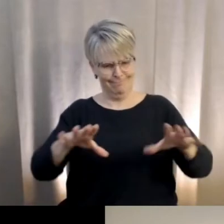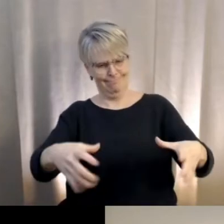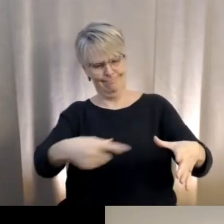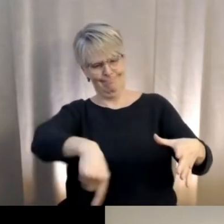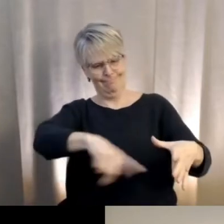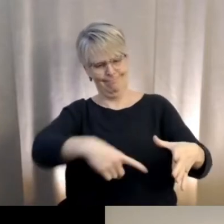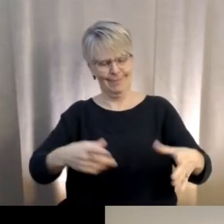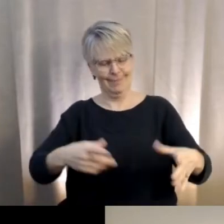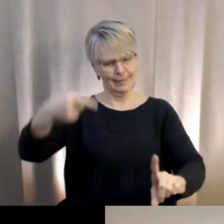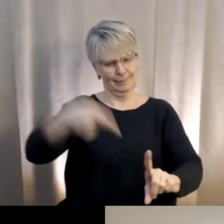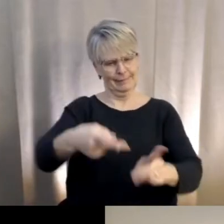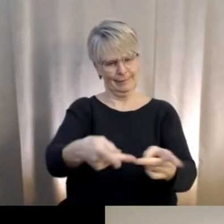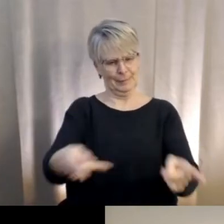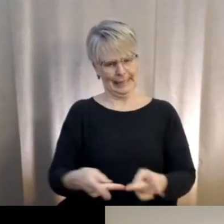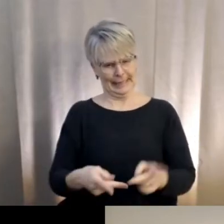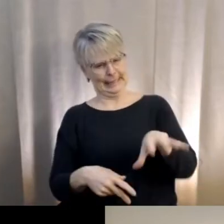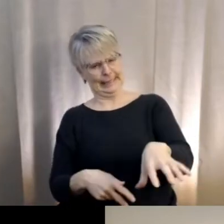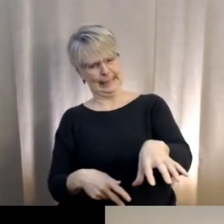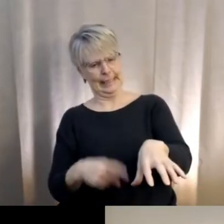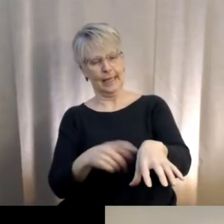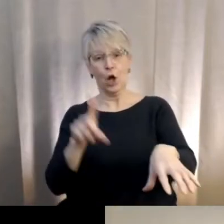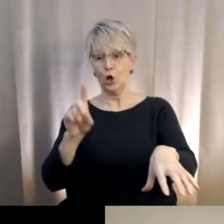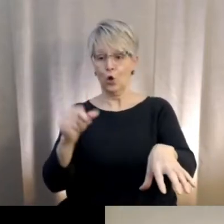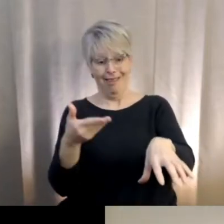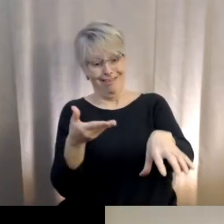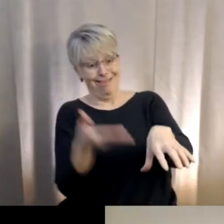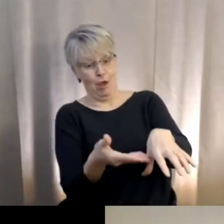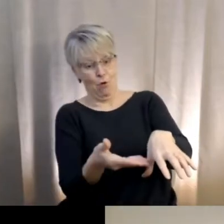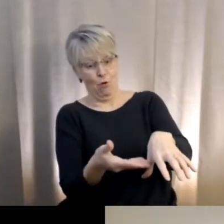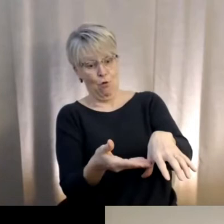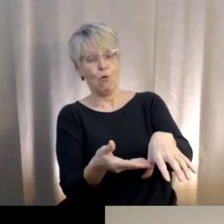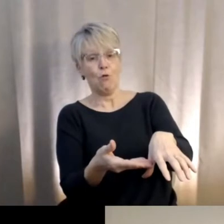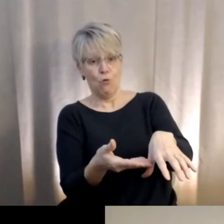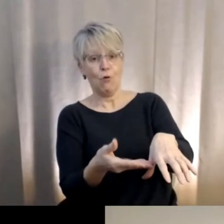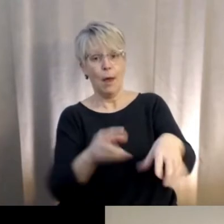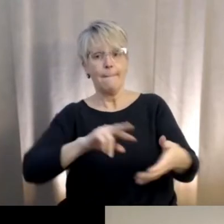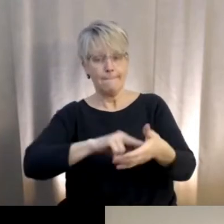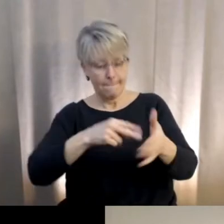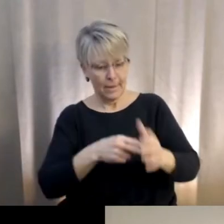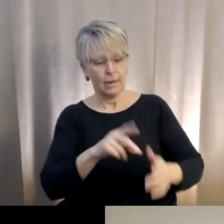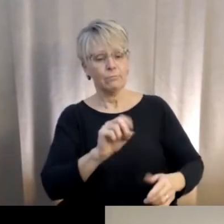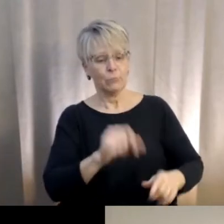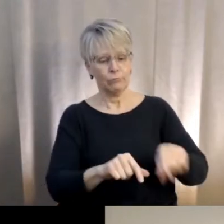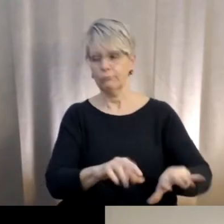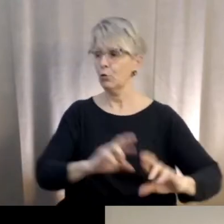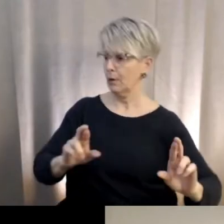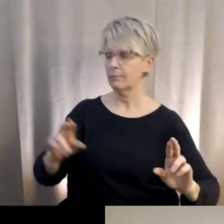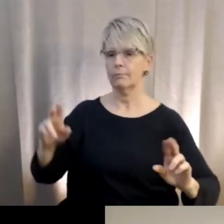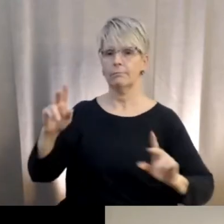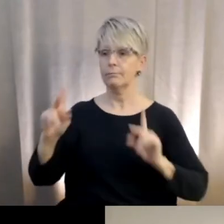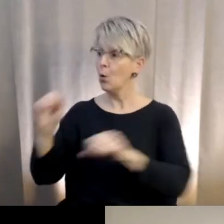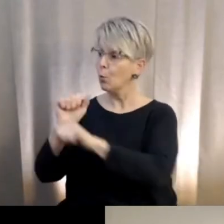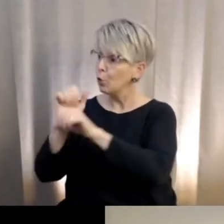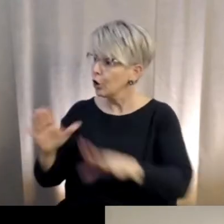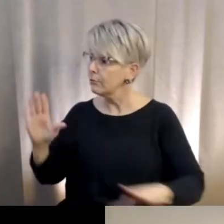a specific place, so that the dog is there to facilitate and assist, you know, people,